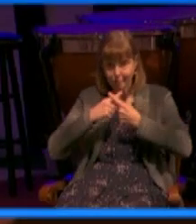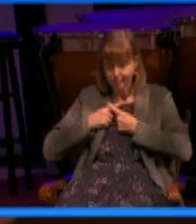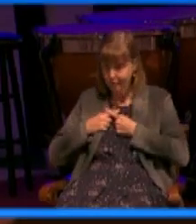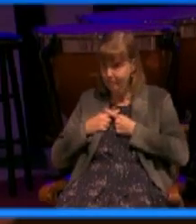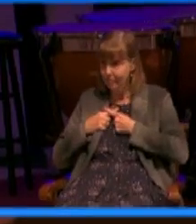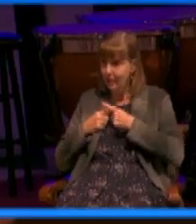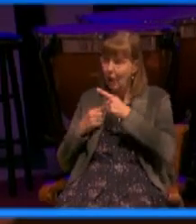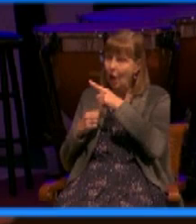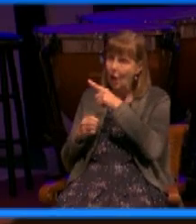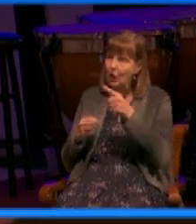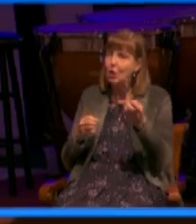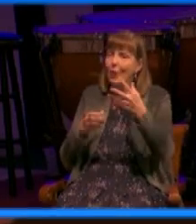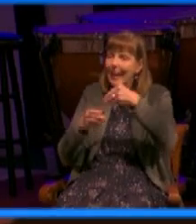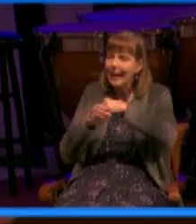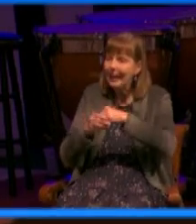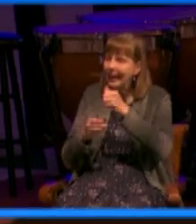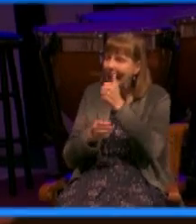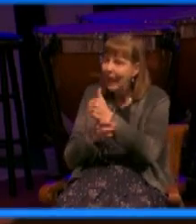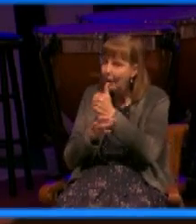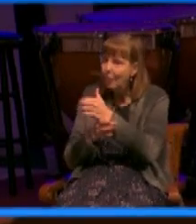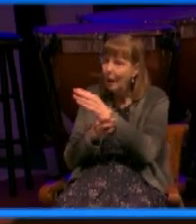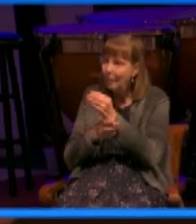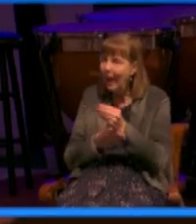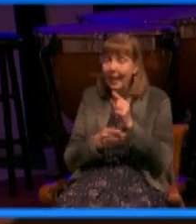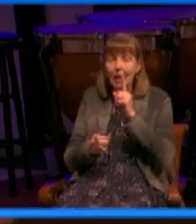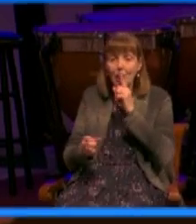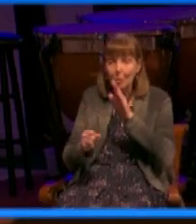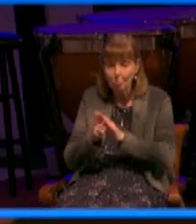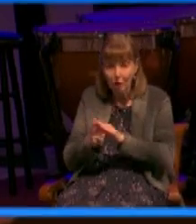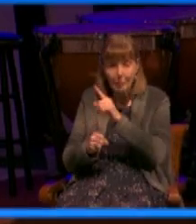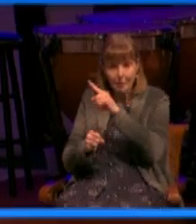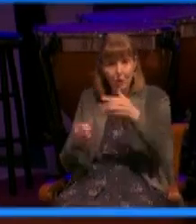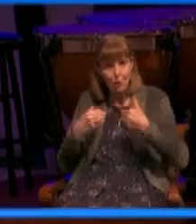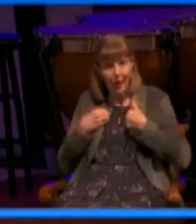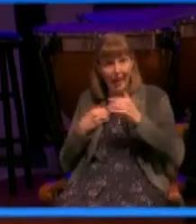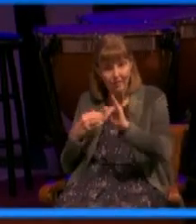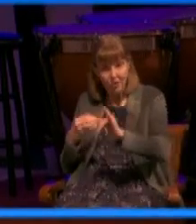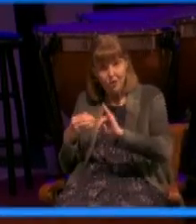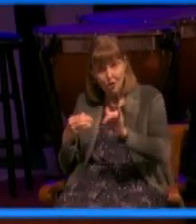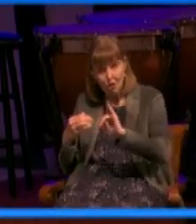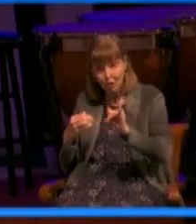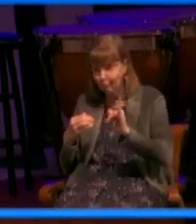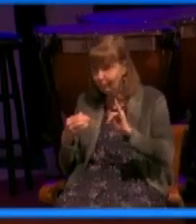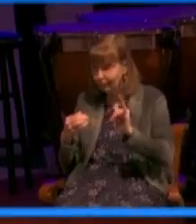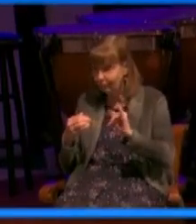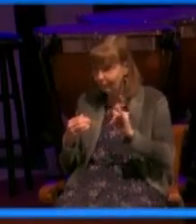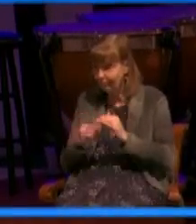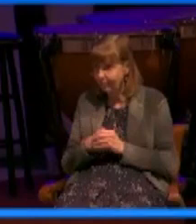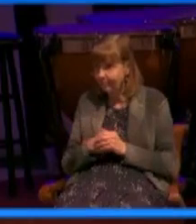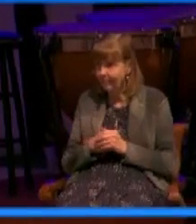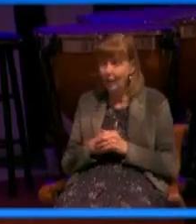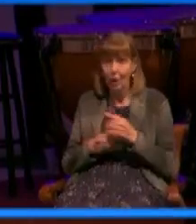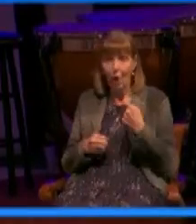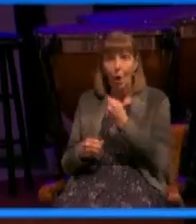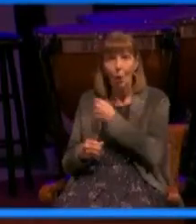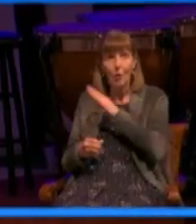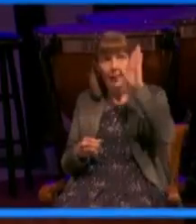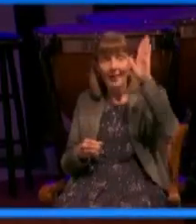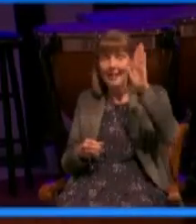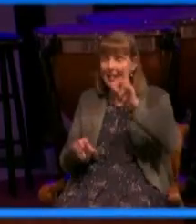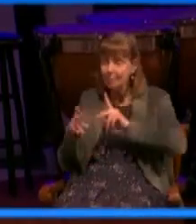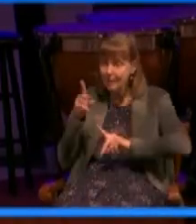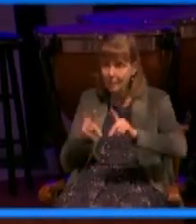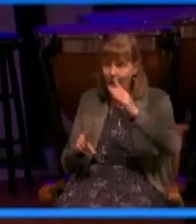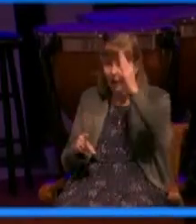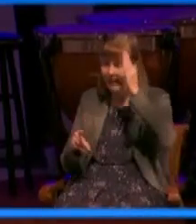now in the nation covenant. Because of Christ, he has made a covenant that he is our God and we are his people, and he'll never leave us. He'll never